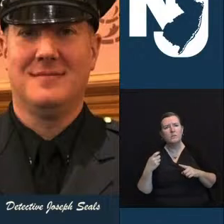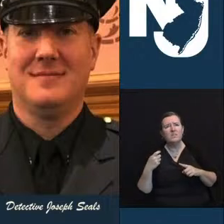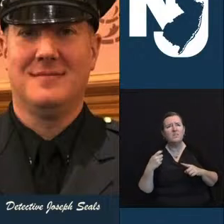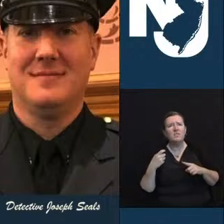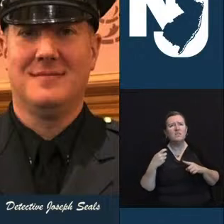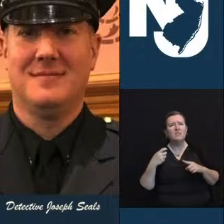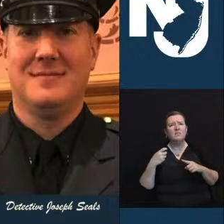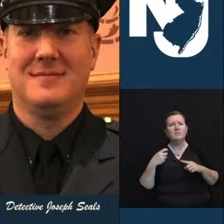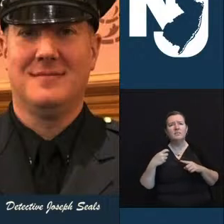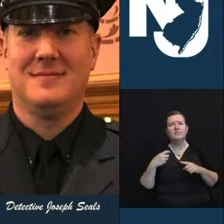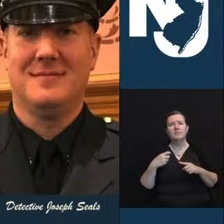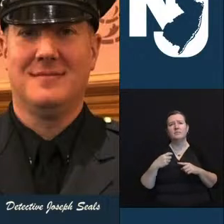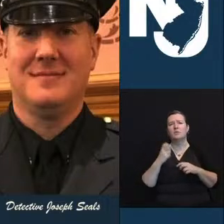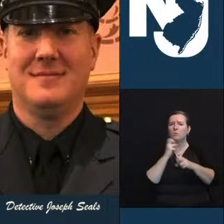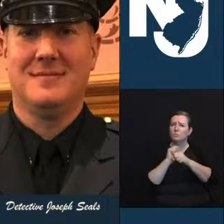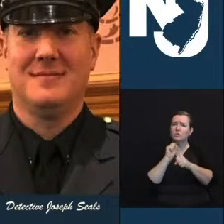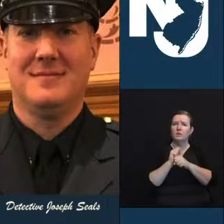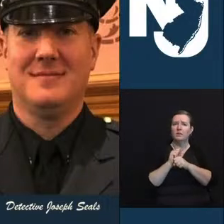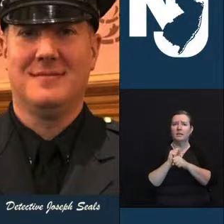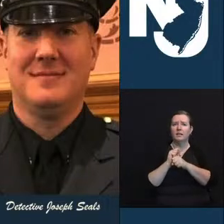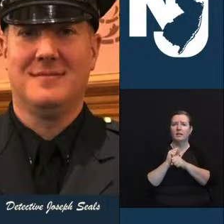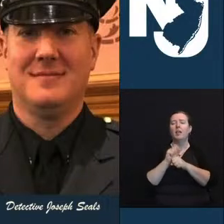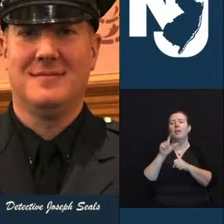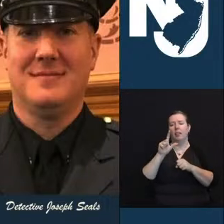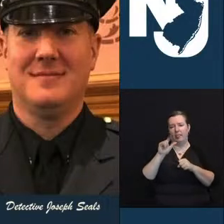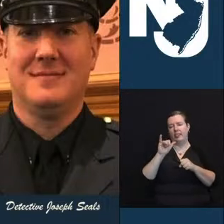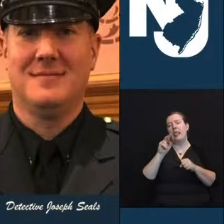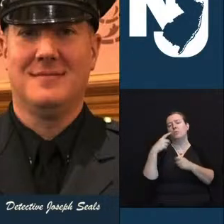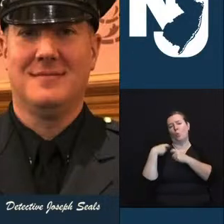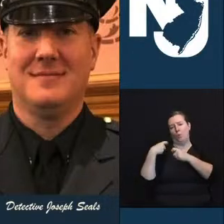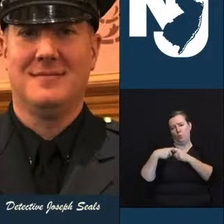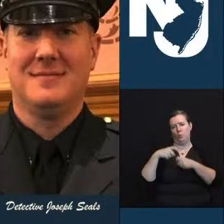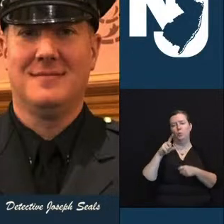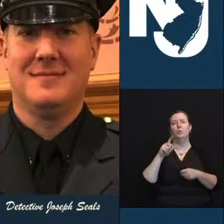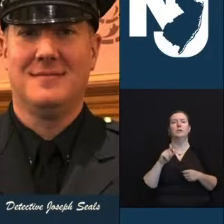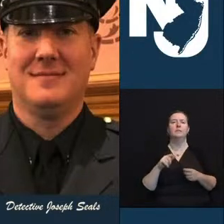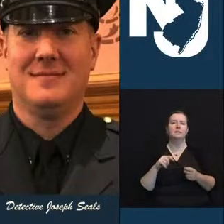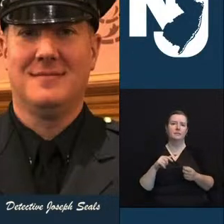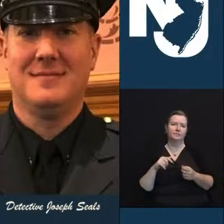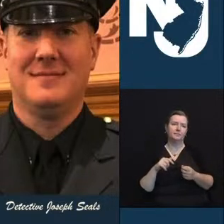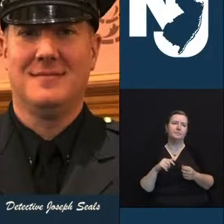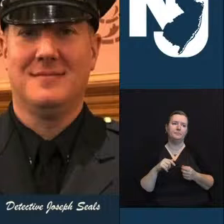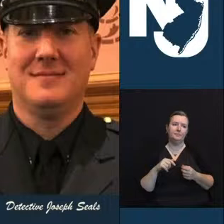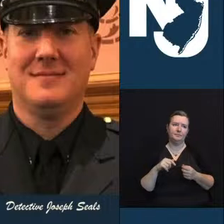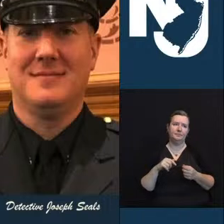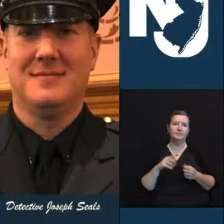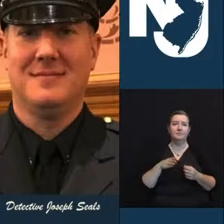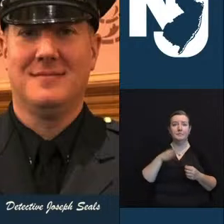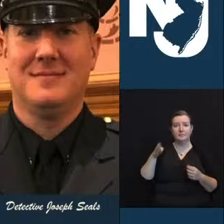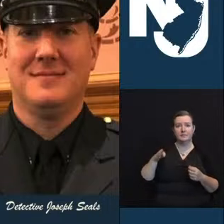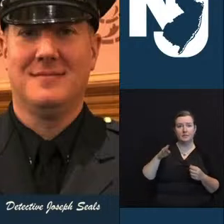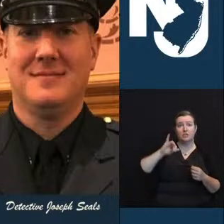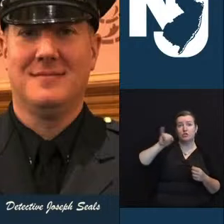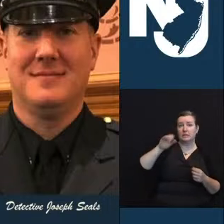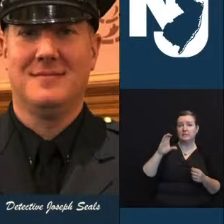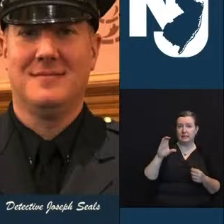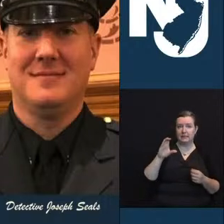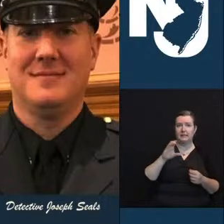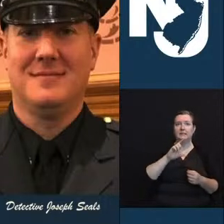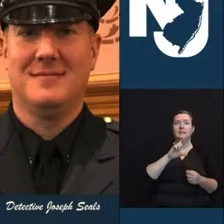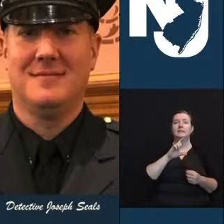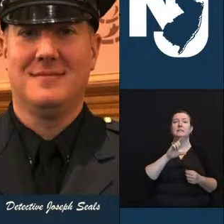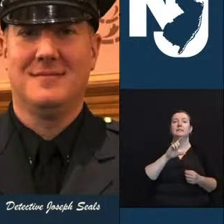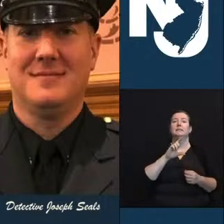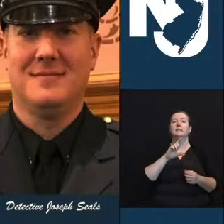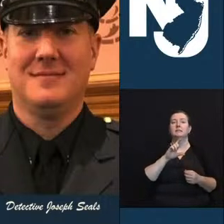his family and to achieve his American dream. And the guy to the right, a Jersey City, Hudson County, New Jersey